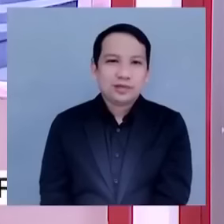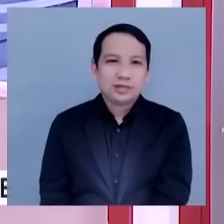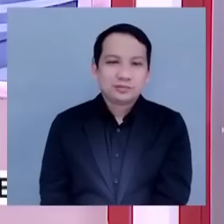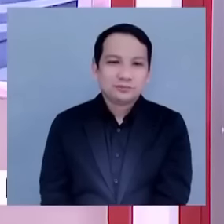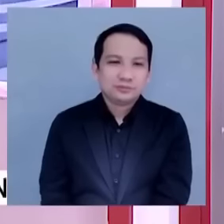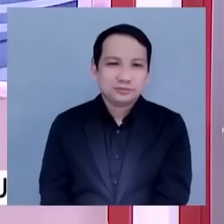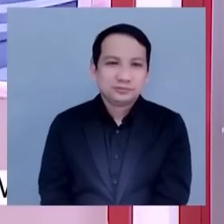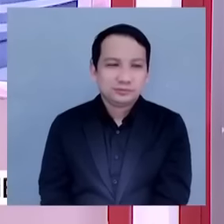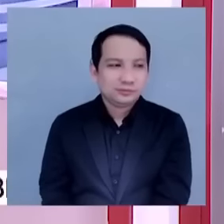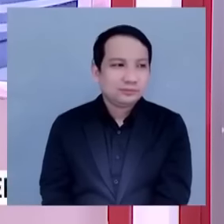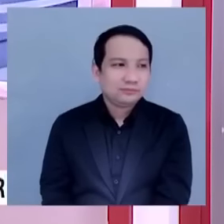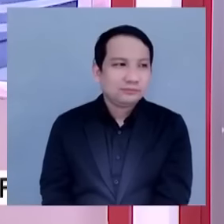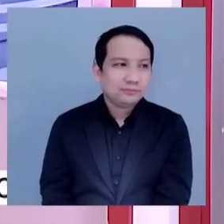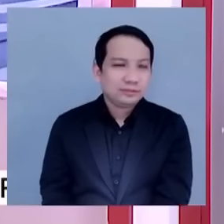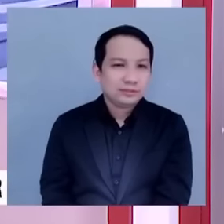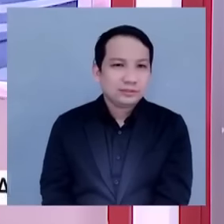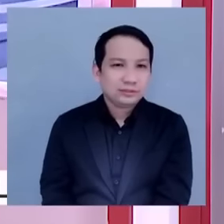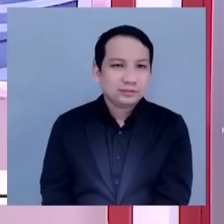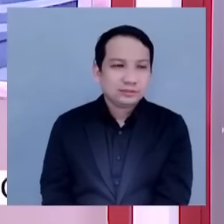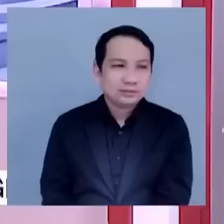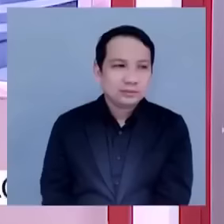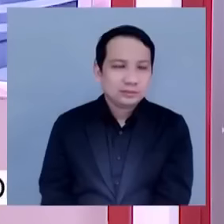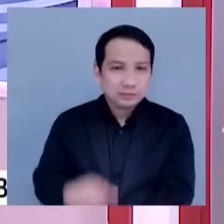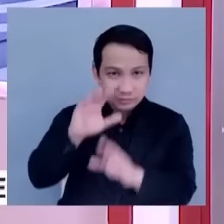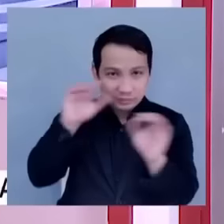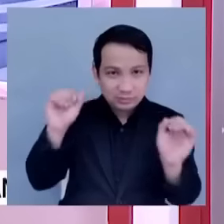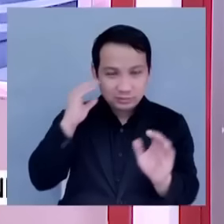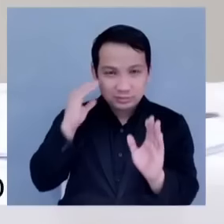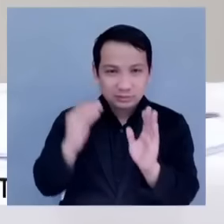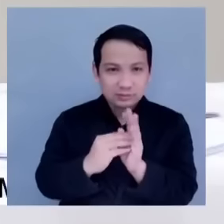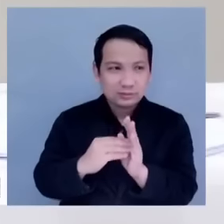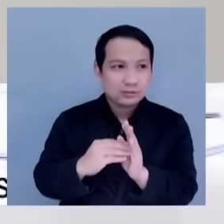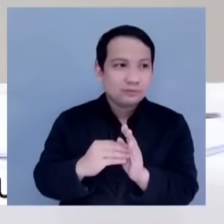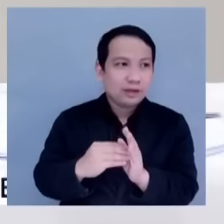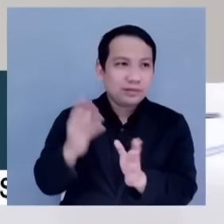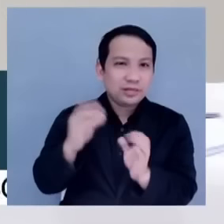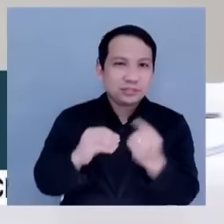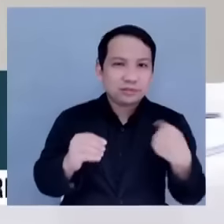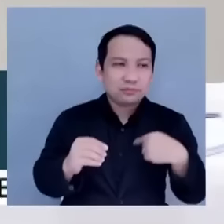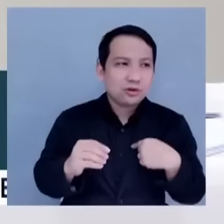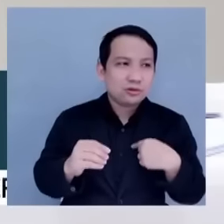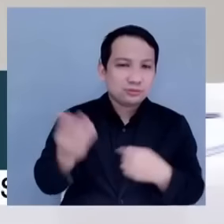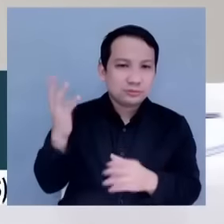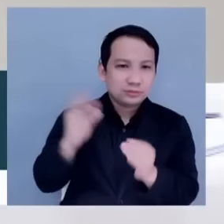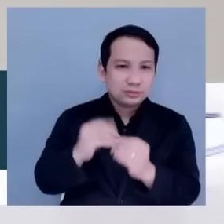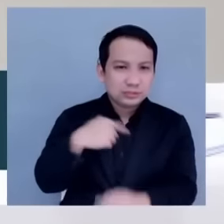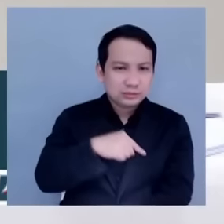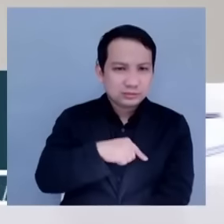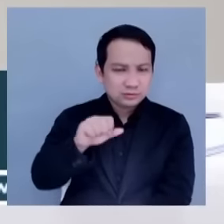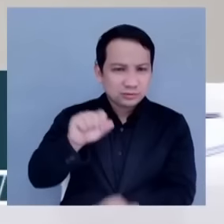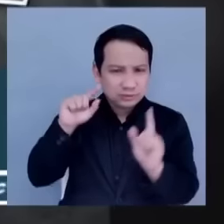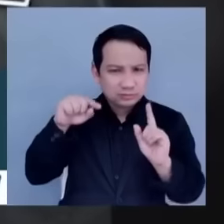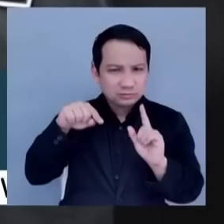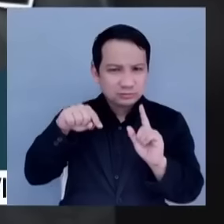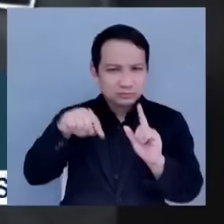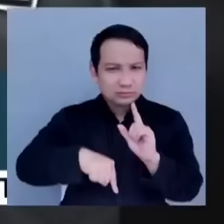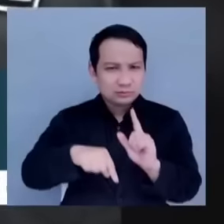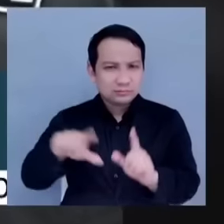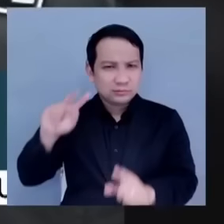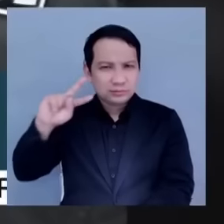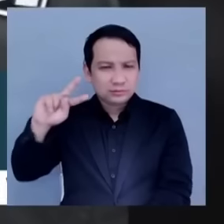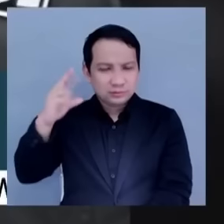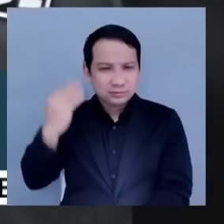Well, President Marcos downplaying the controversial photos of government officials with Alice Goh, the chief executive, chalking it up to the country being the selfie capital